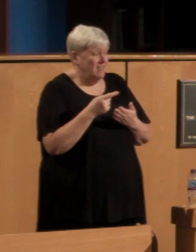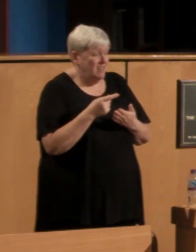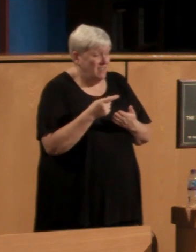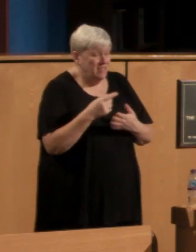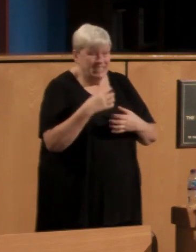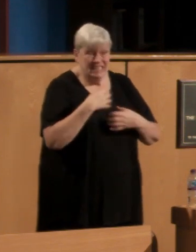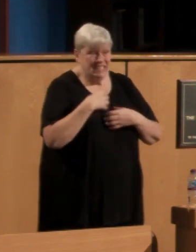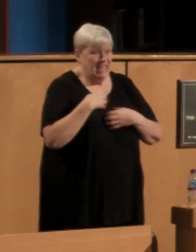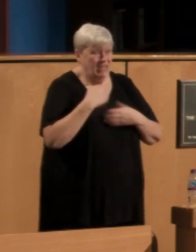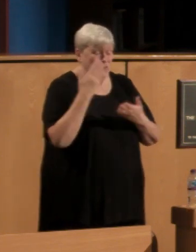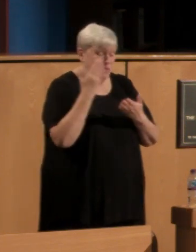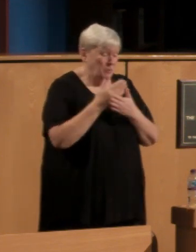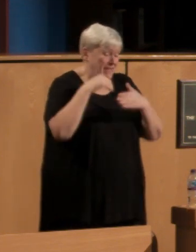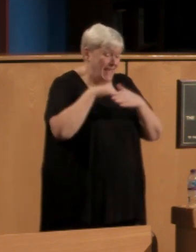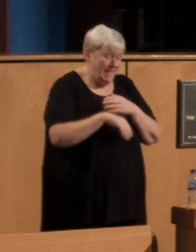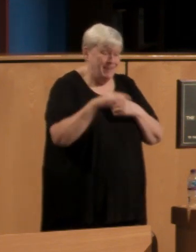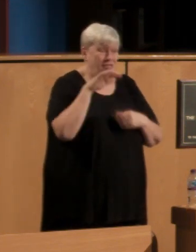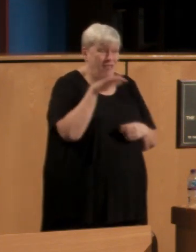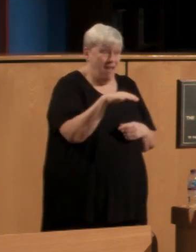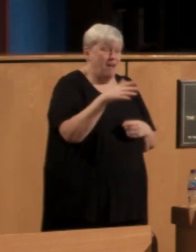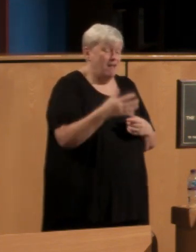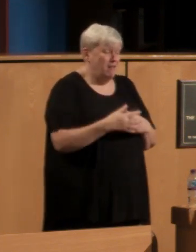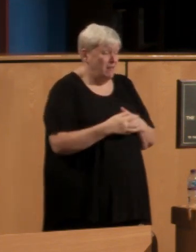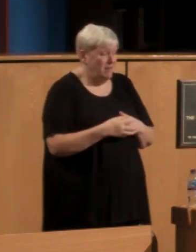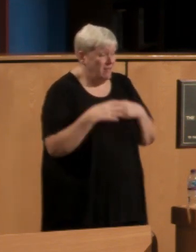be that, Sorry, I